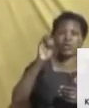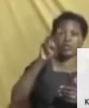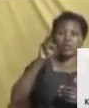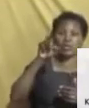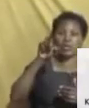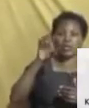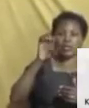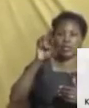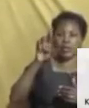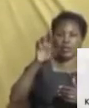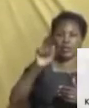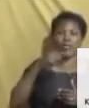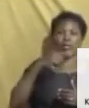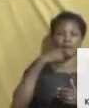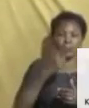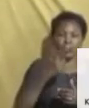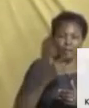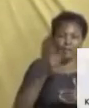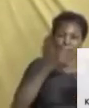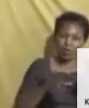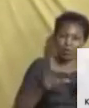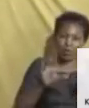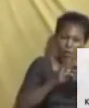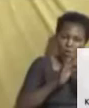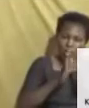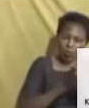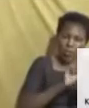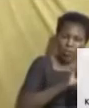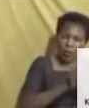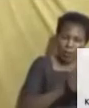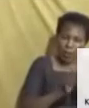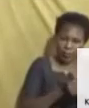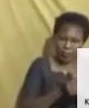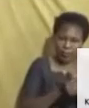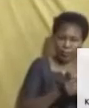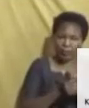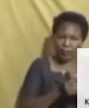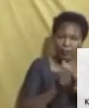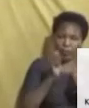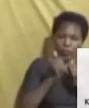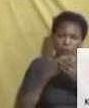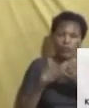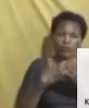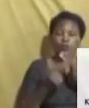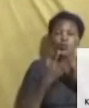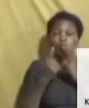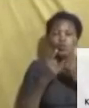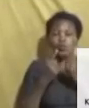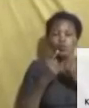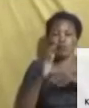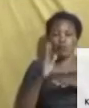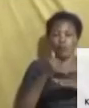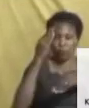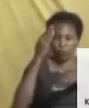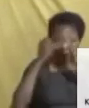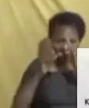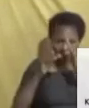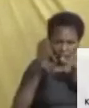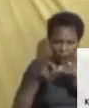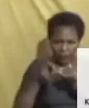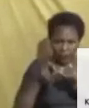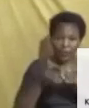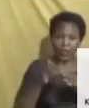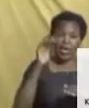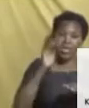said about those amendments we have just referred to in Nobweze. The effect of